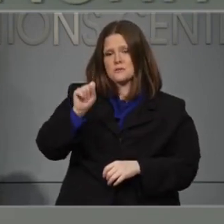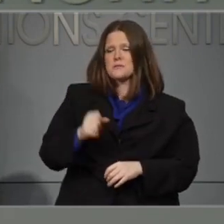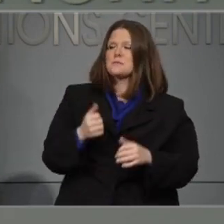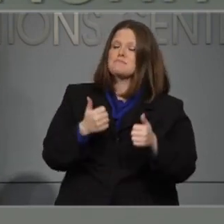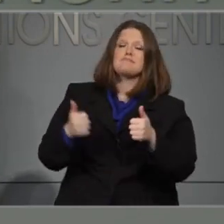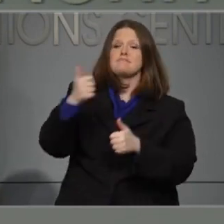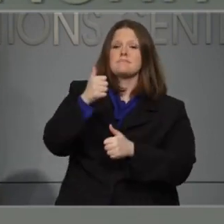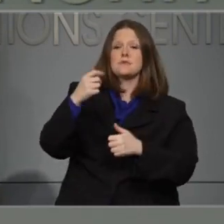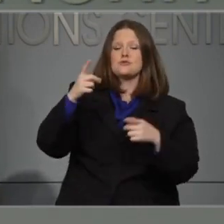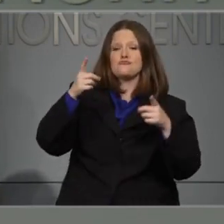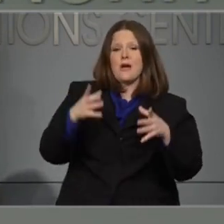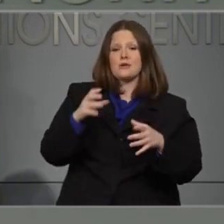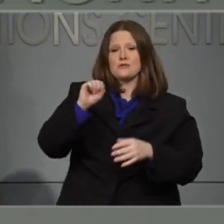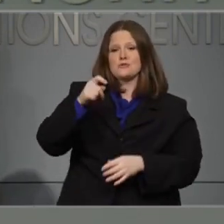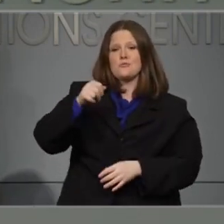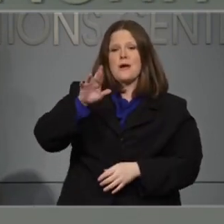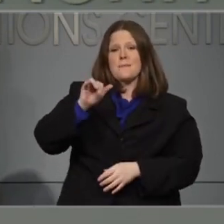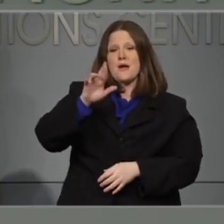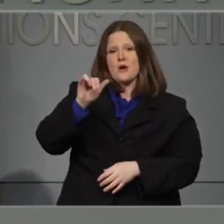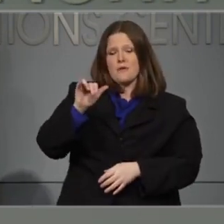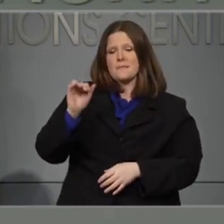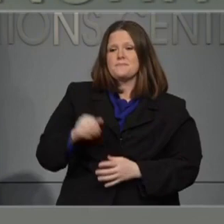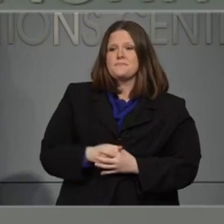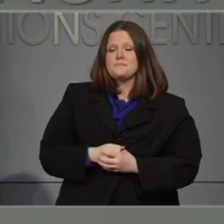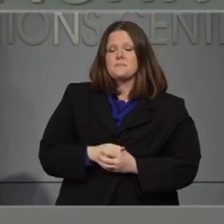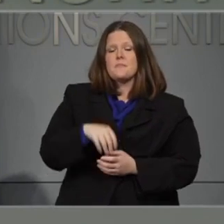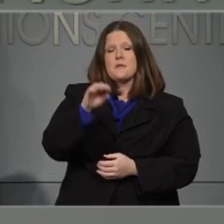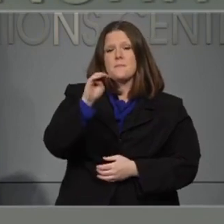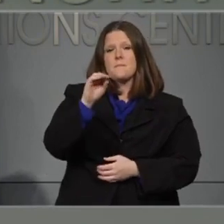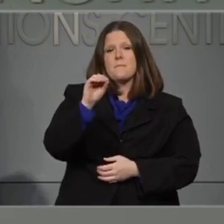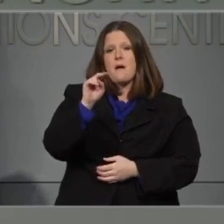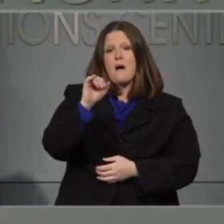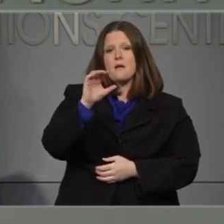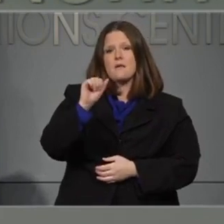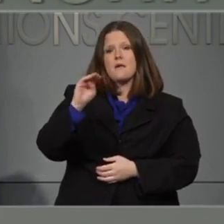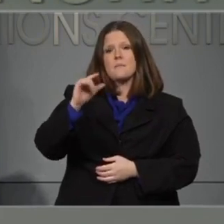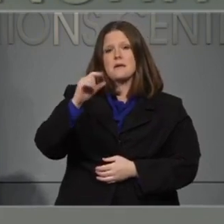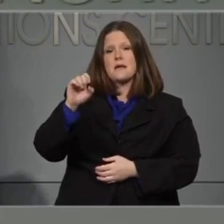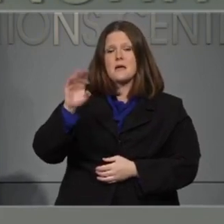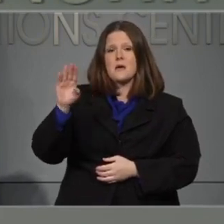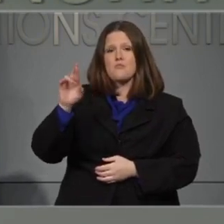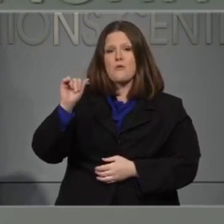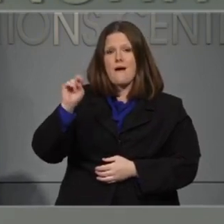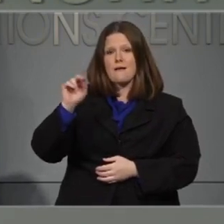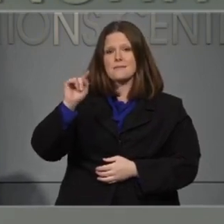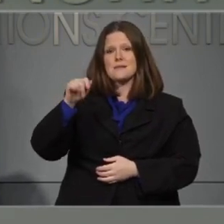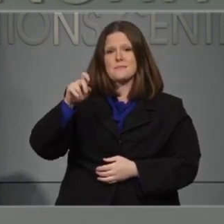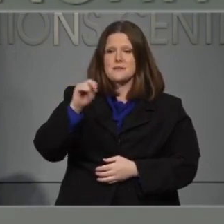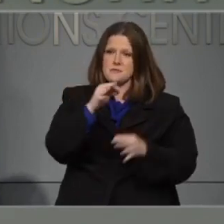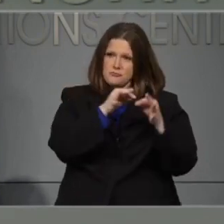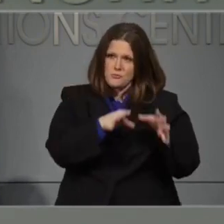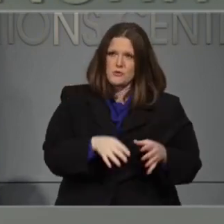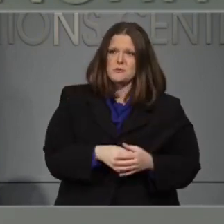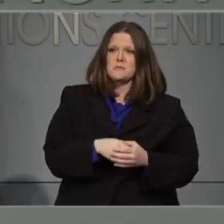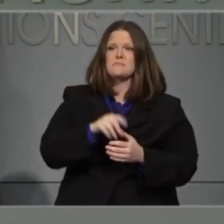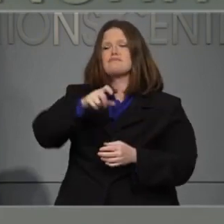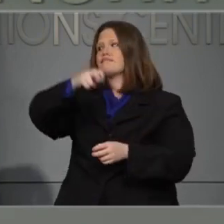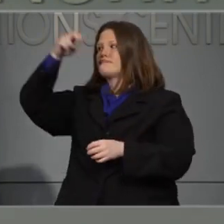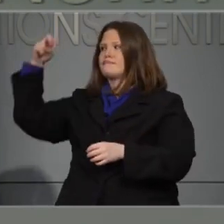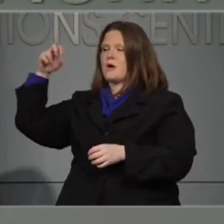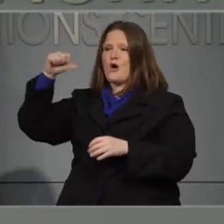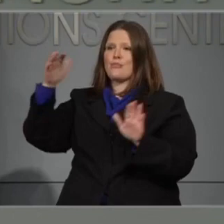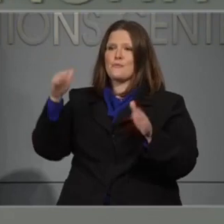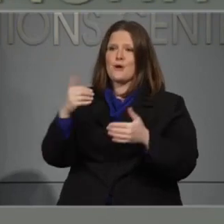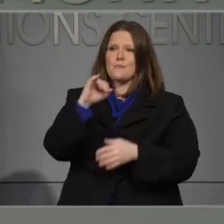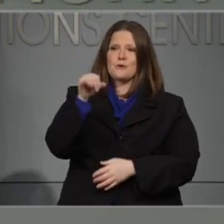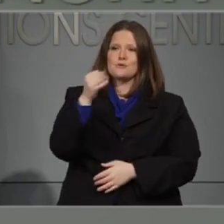Mike Sprayberry. Monica McGee and Brian Tipton are our sign language interpreters. And, behind the scenes, Josiah Melendez and